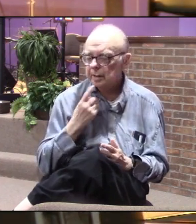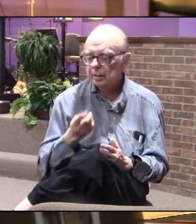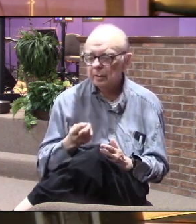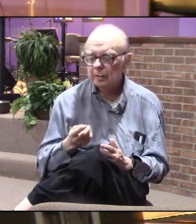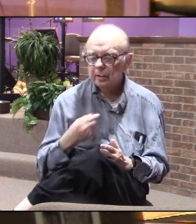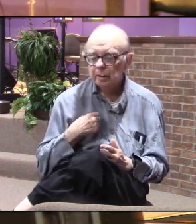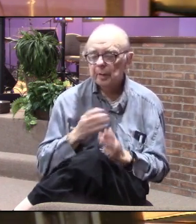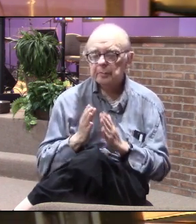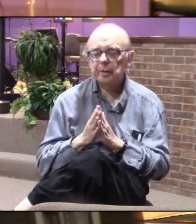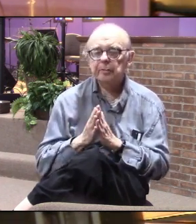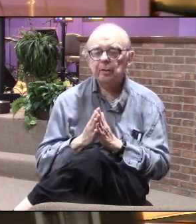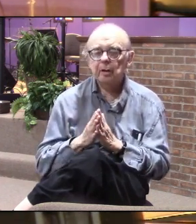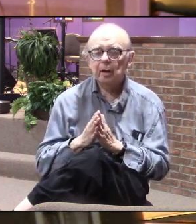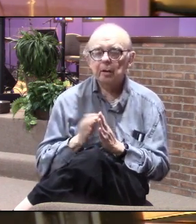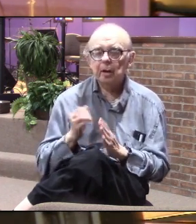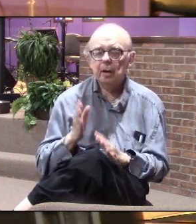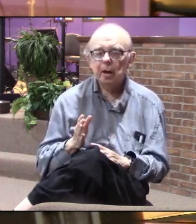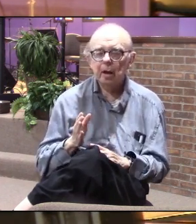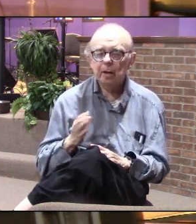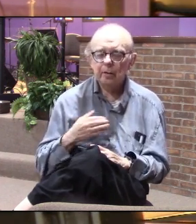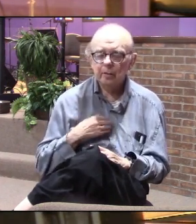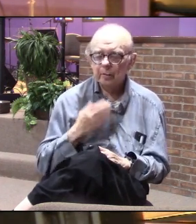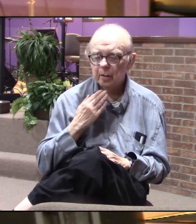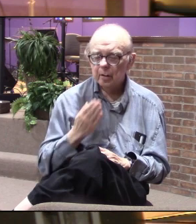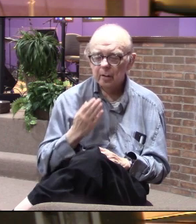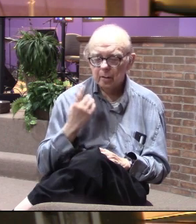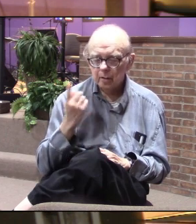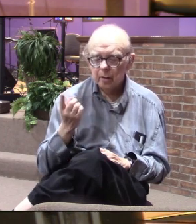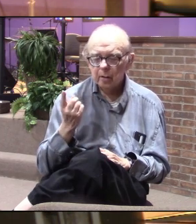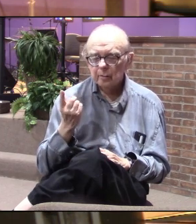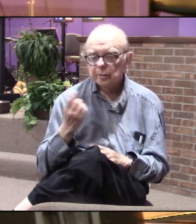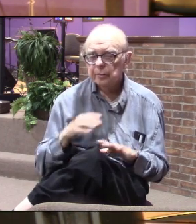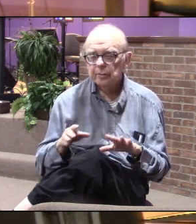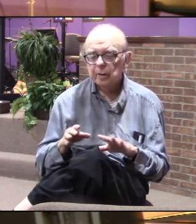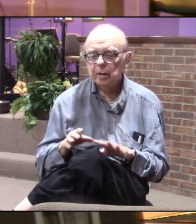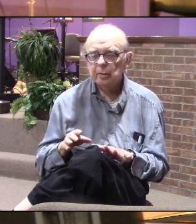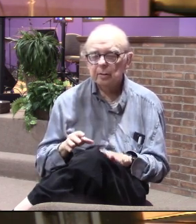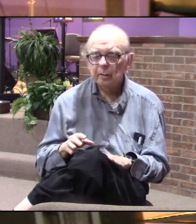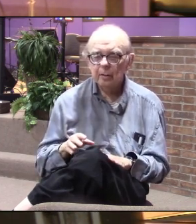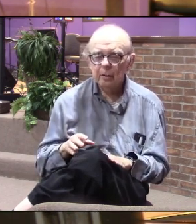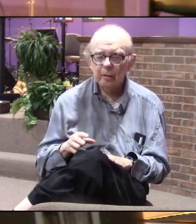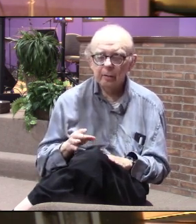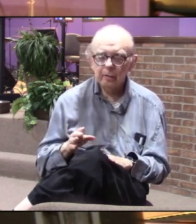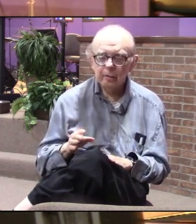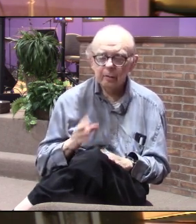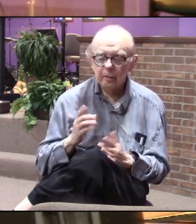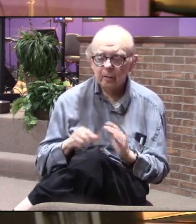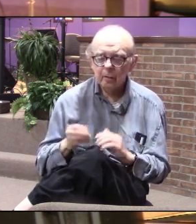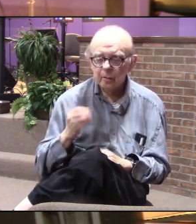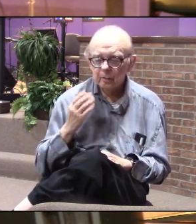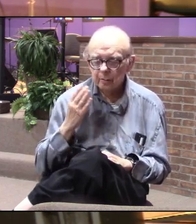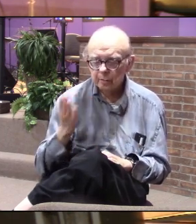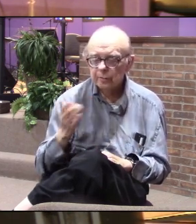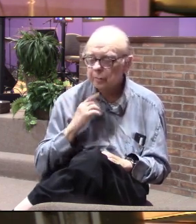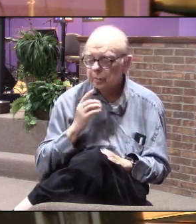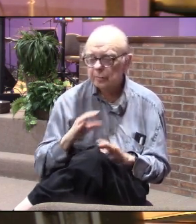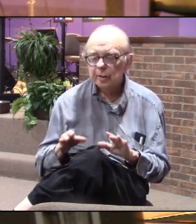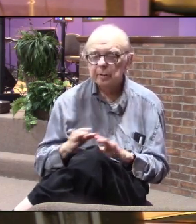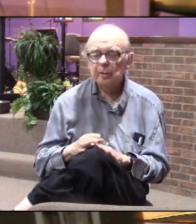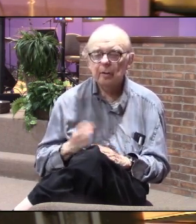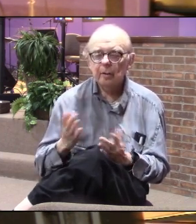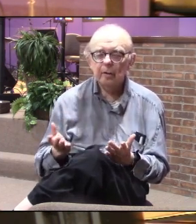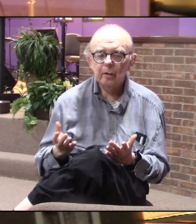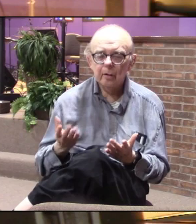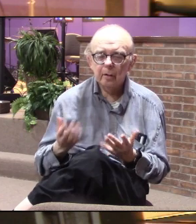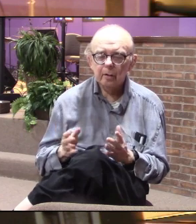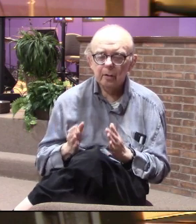my prayers: God, I thank you for what you've done. I thank you for what you're doing. And